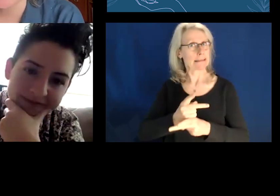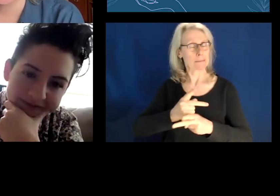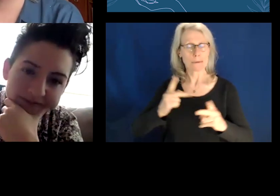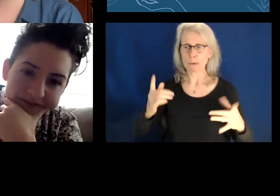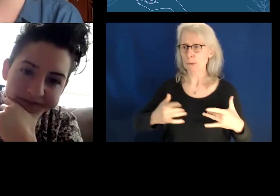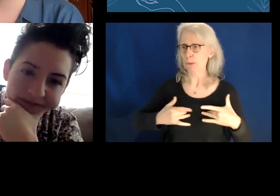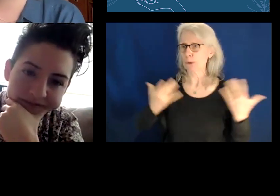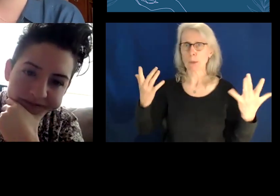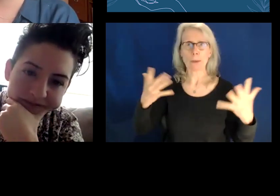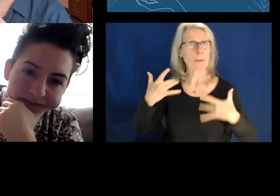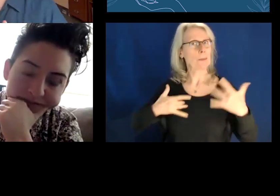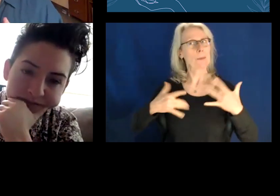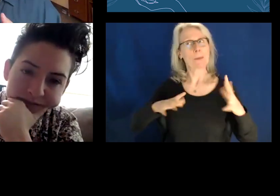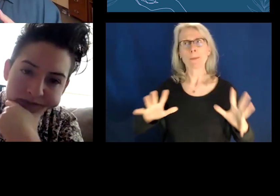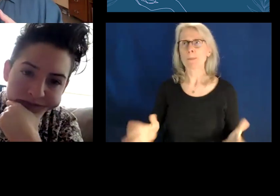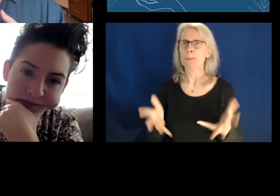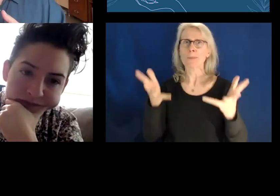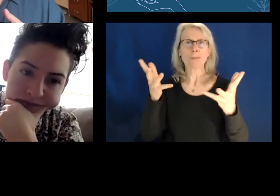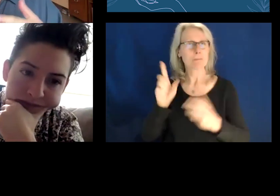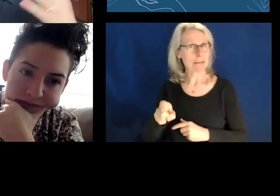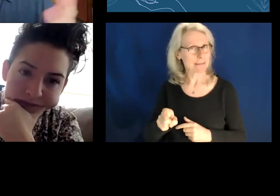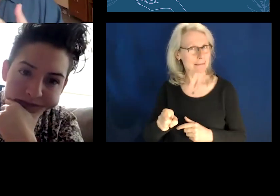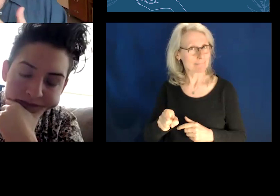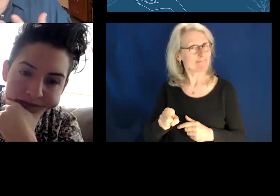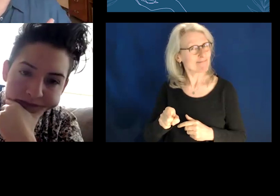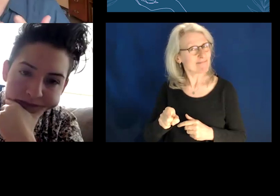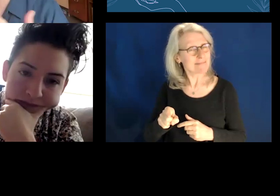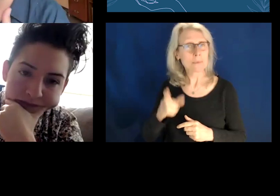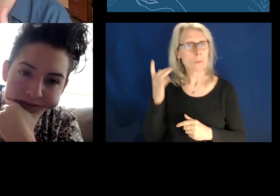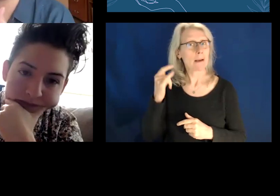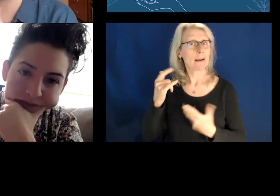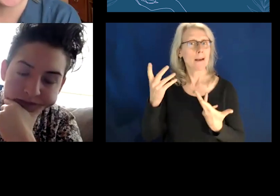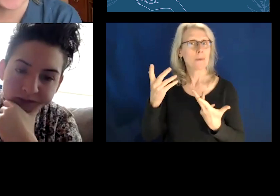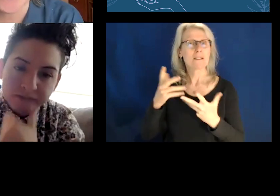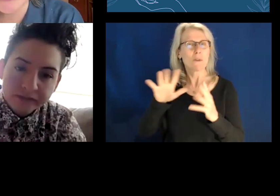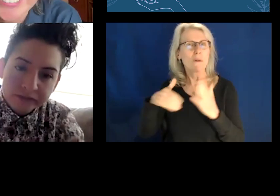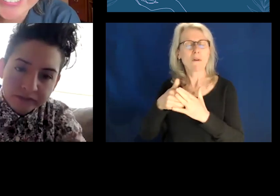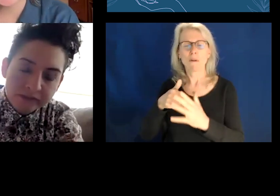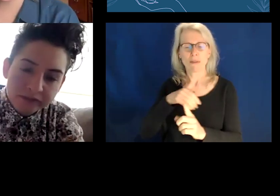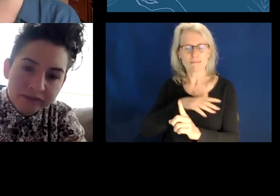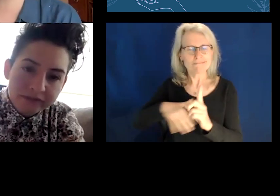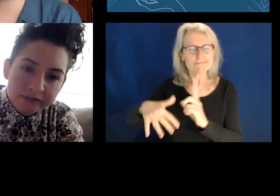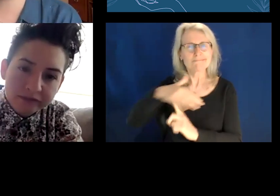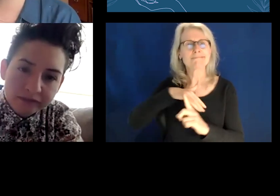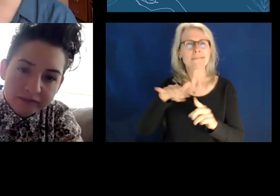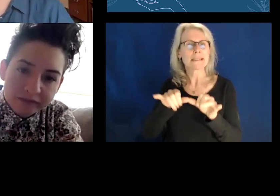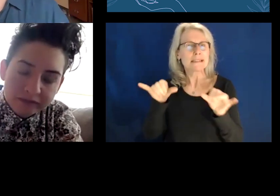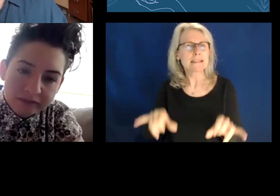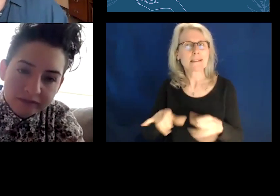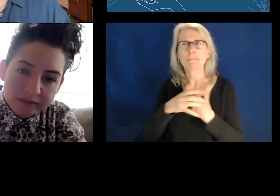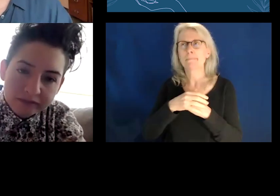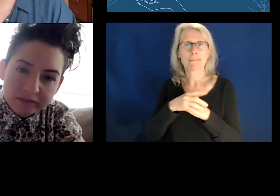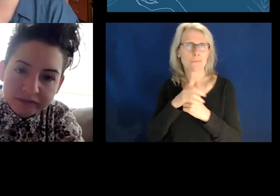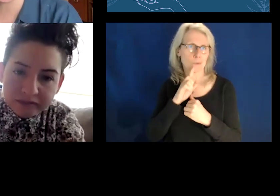joy, because the systems and structures of care around our work were